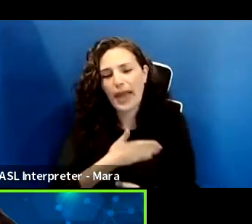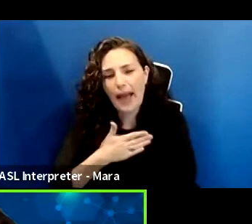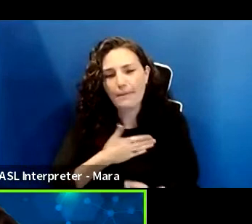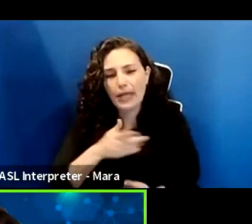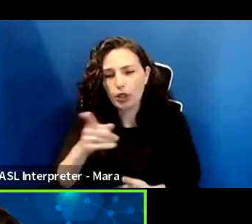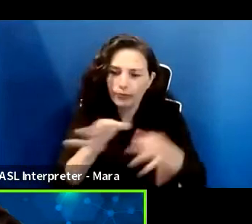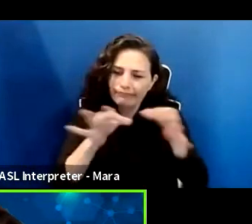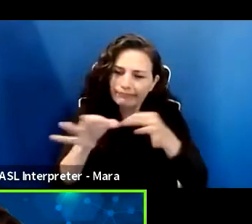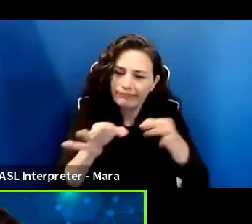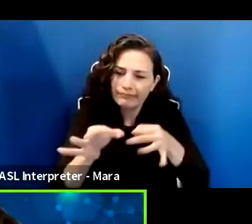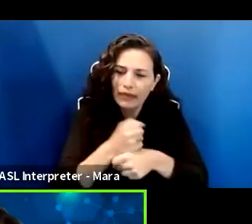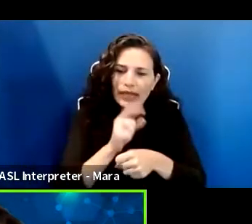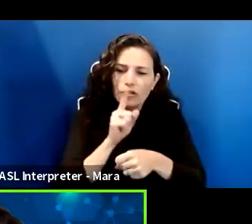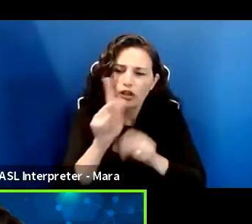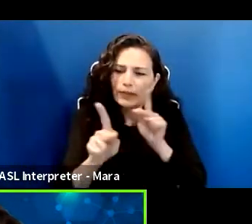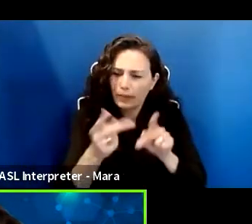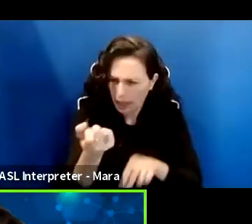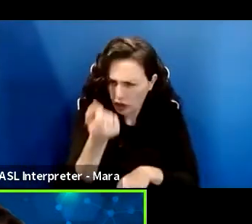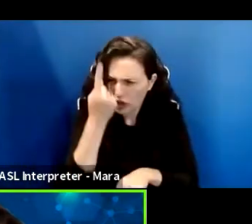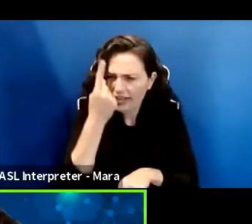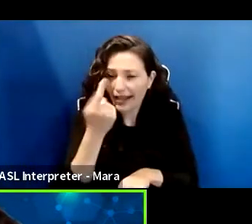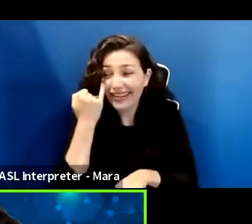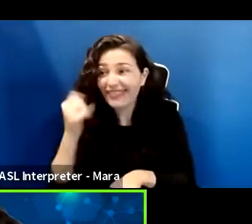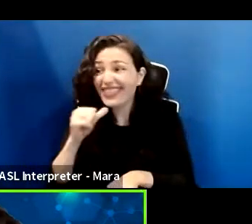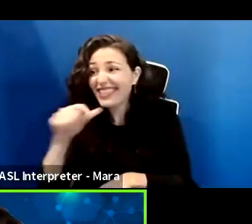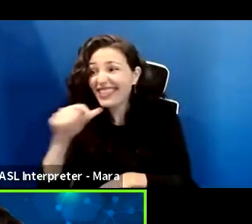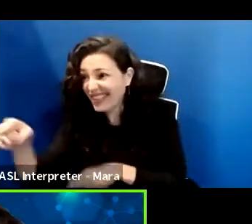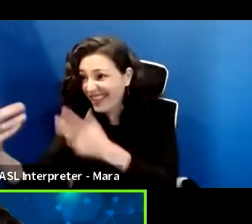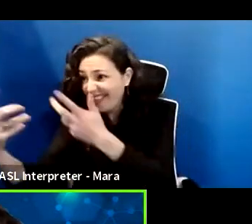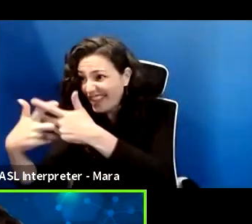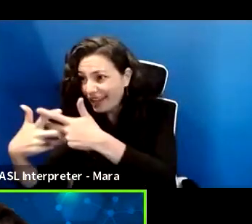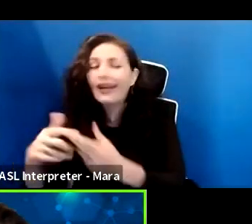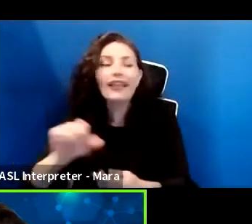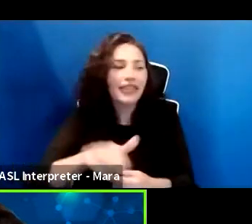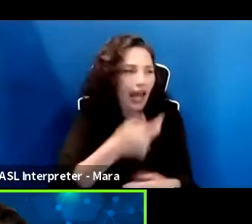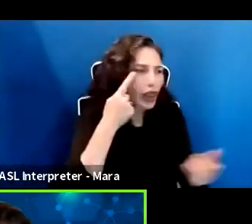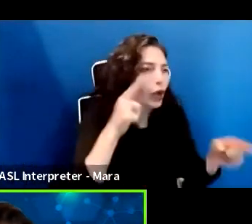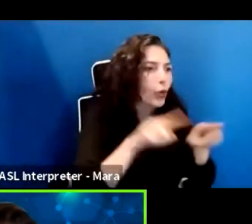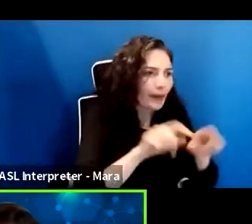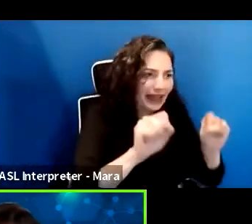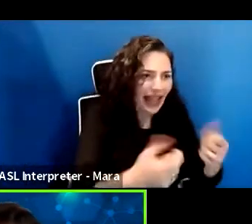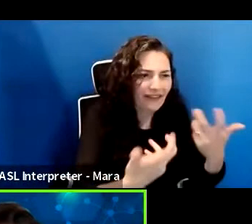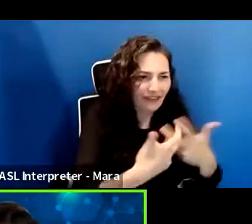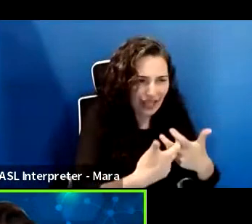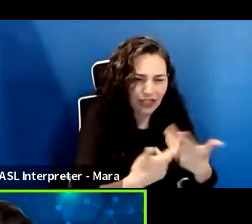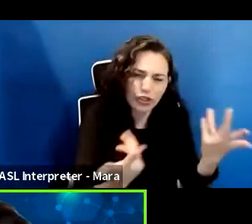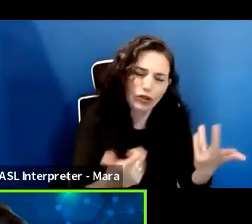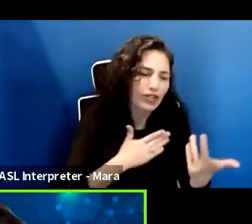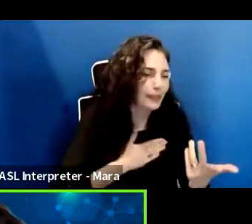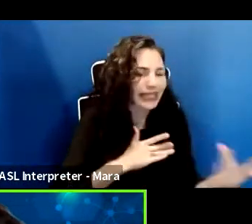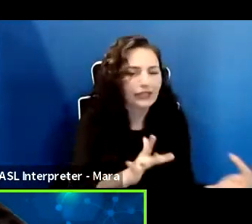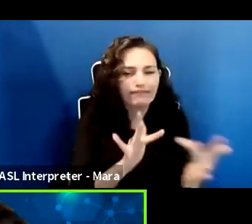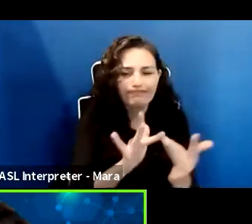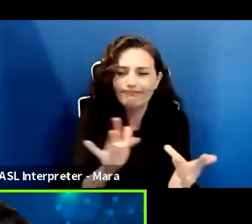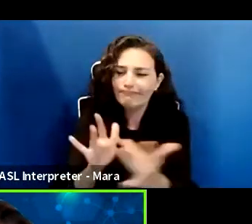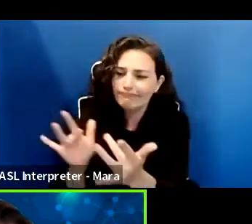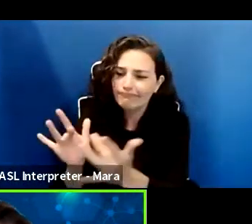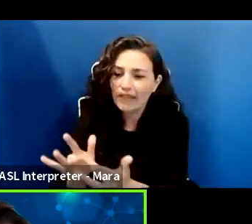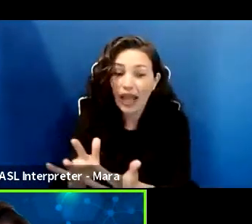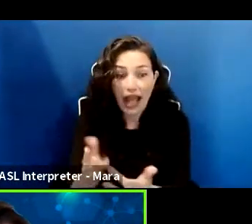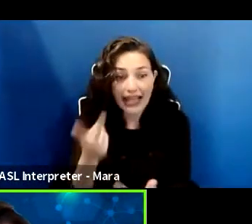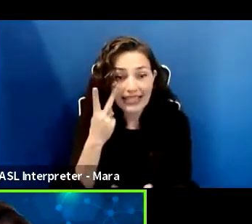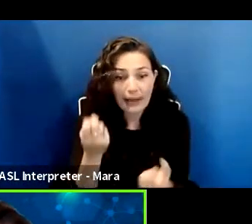understand. If this isn't the one for you, there is an agreement for you, and to reach out. So that's great. We did get a lot of questions.